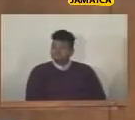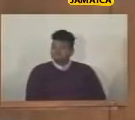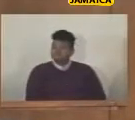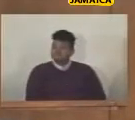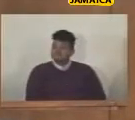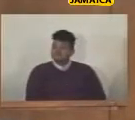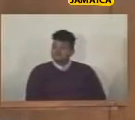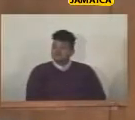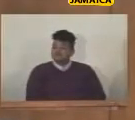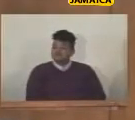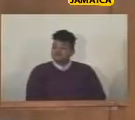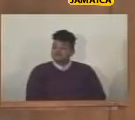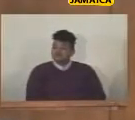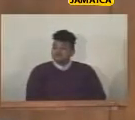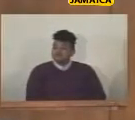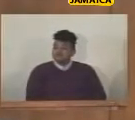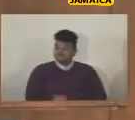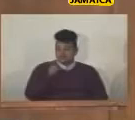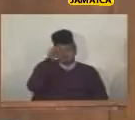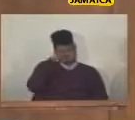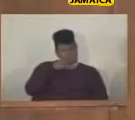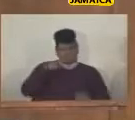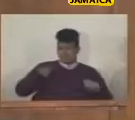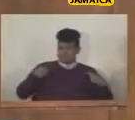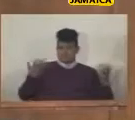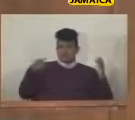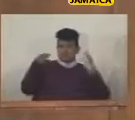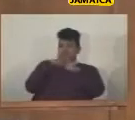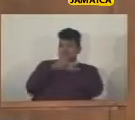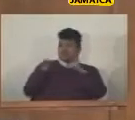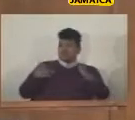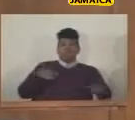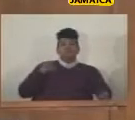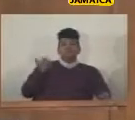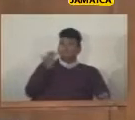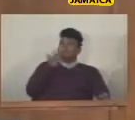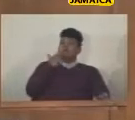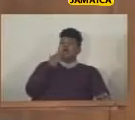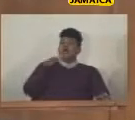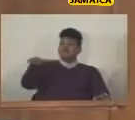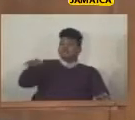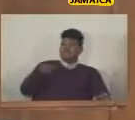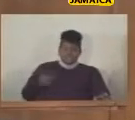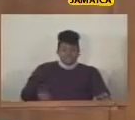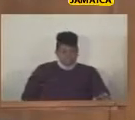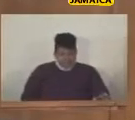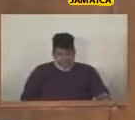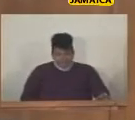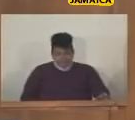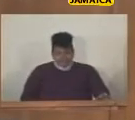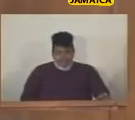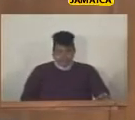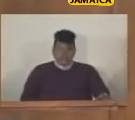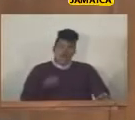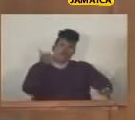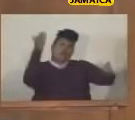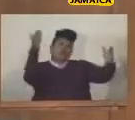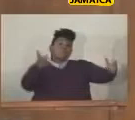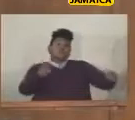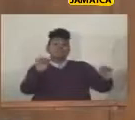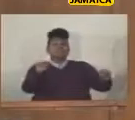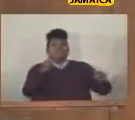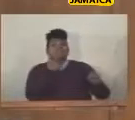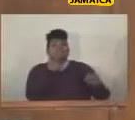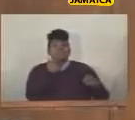10 years from now. Mr. President, our nation cannot continue to afford the burdening cost that